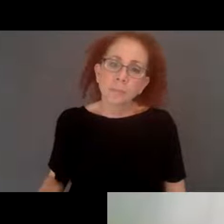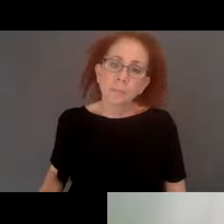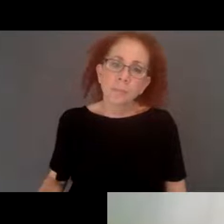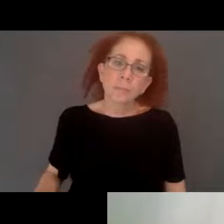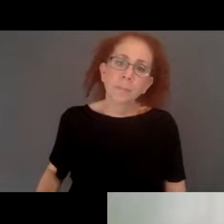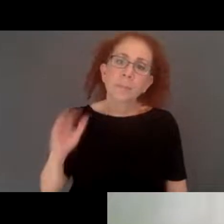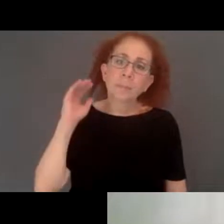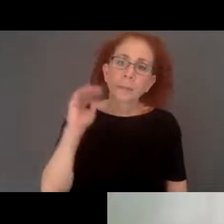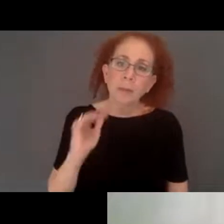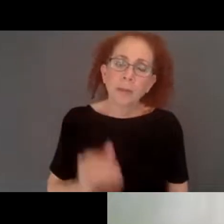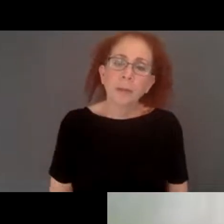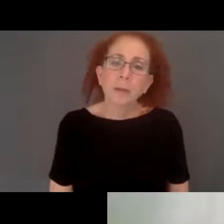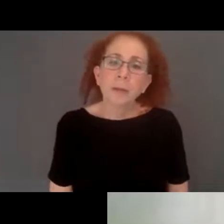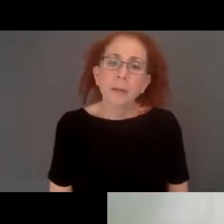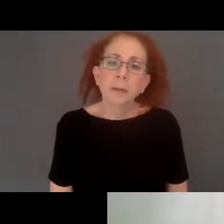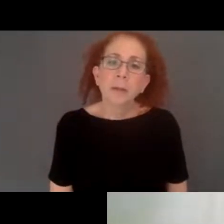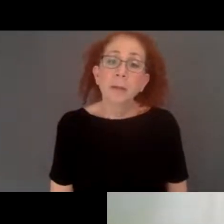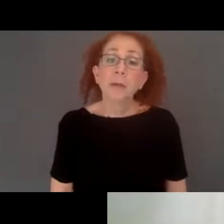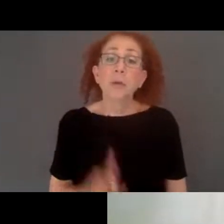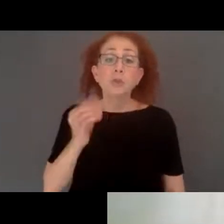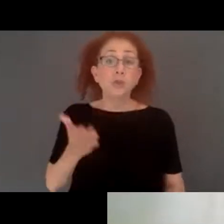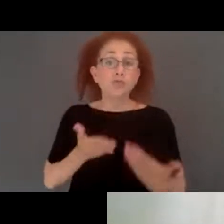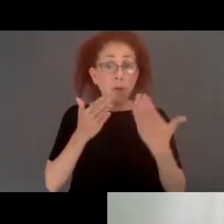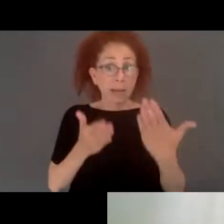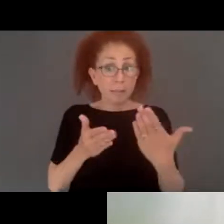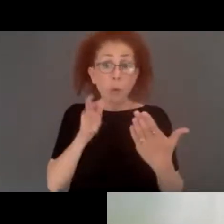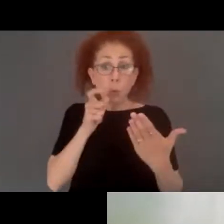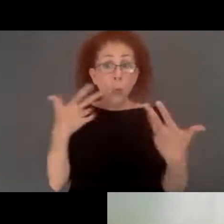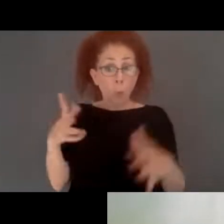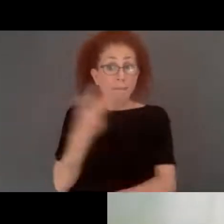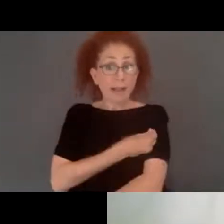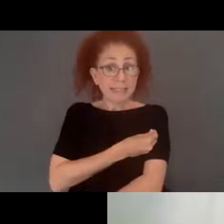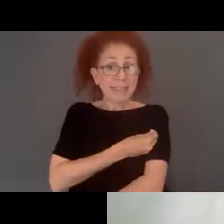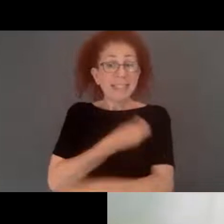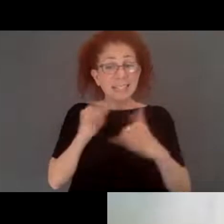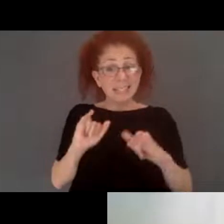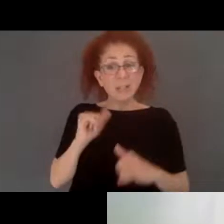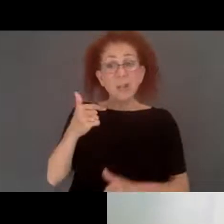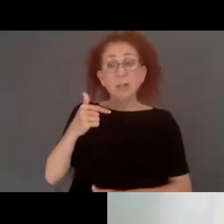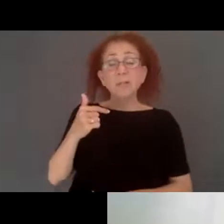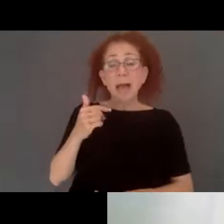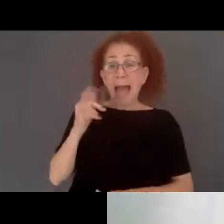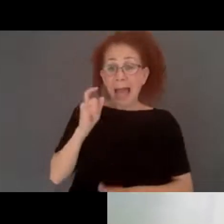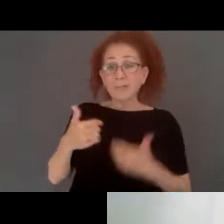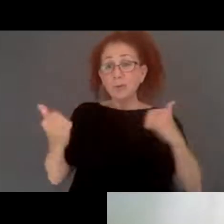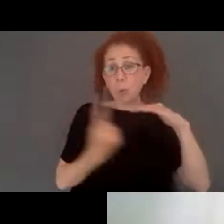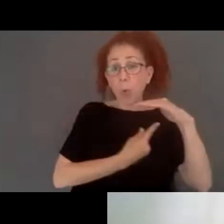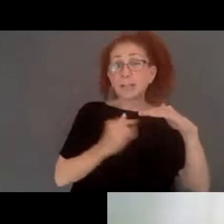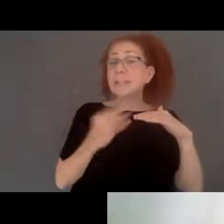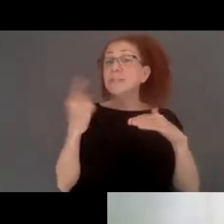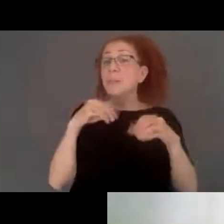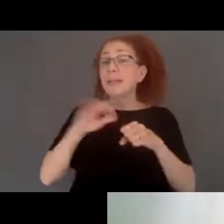And I think, okay, let's see. So do you recommend that vaccinated people quarantine when a household member tests positive?